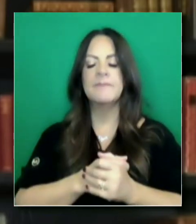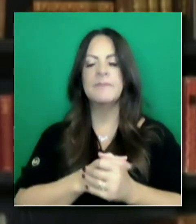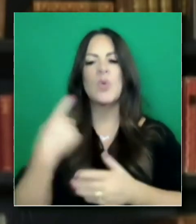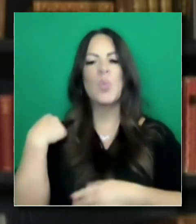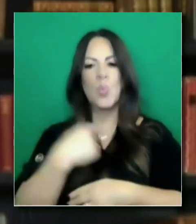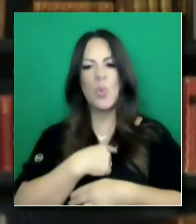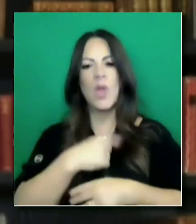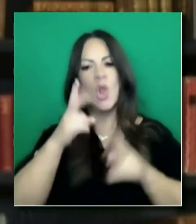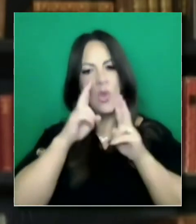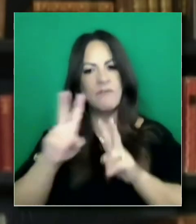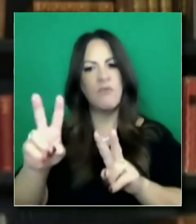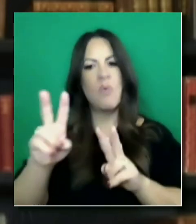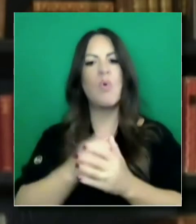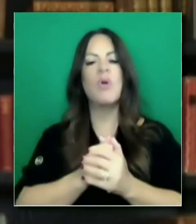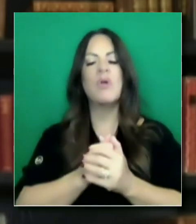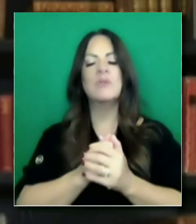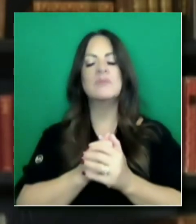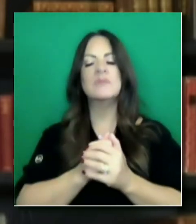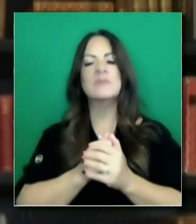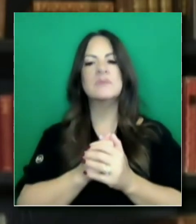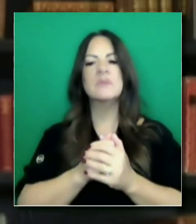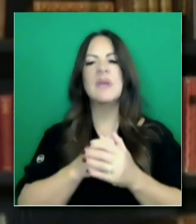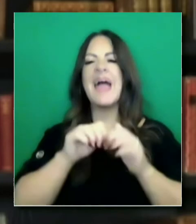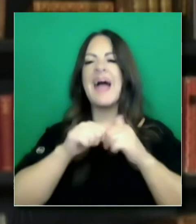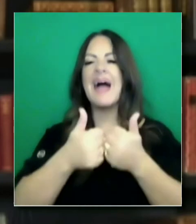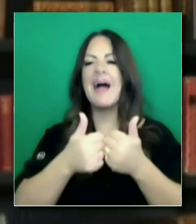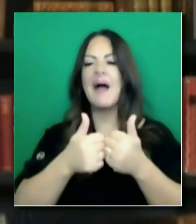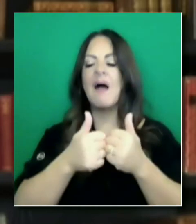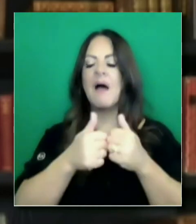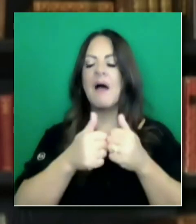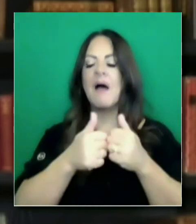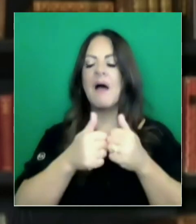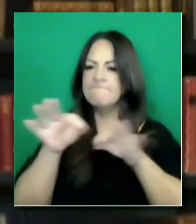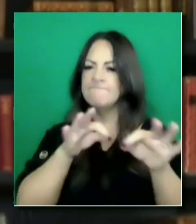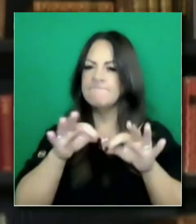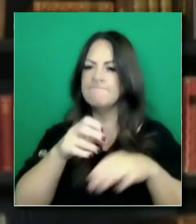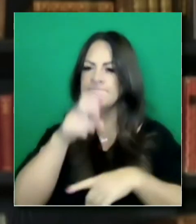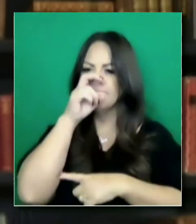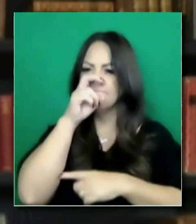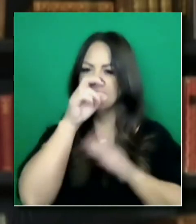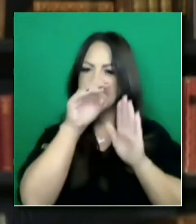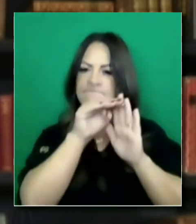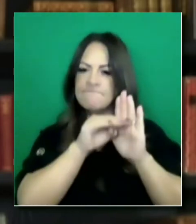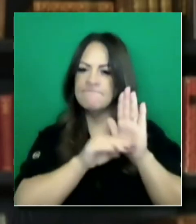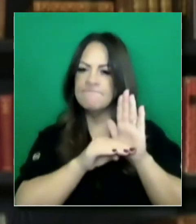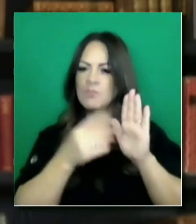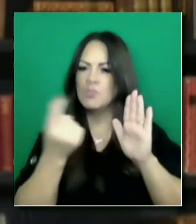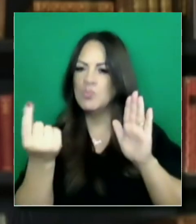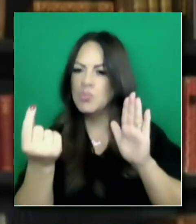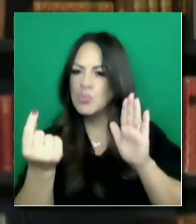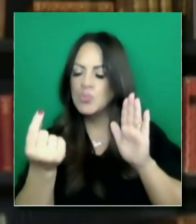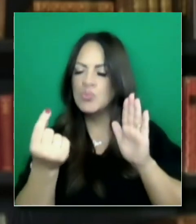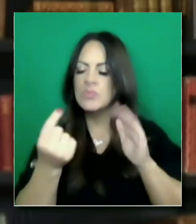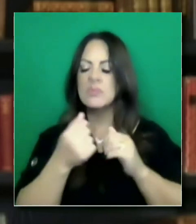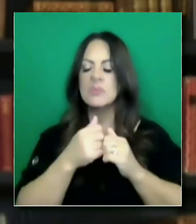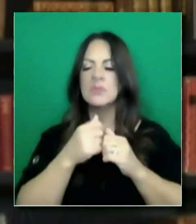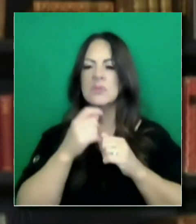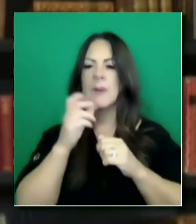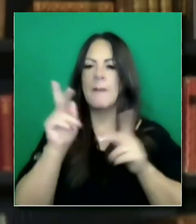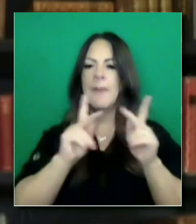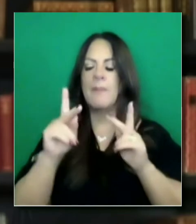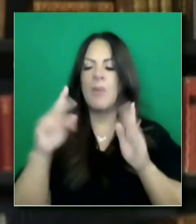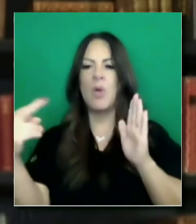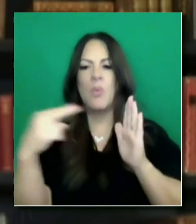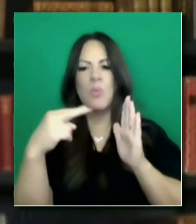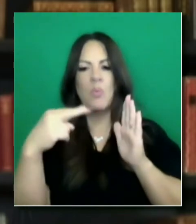looking forward to putting out details of what that enforcement package looks like, but I can assure you